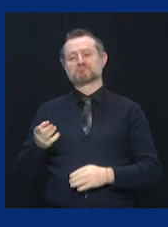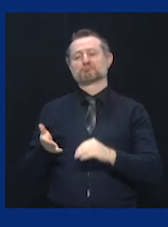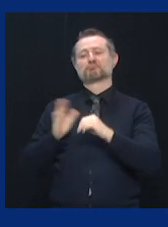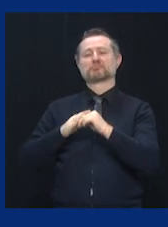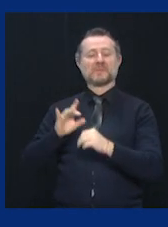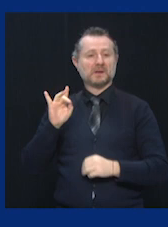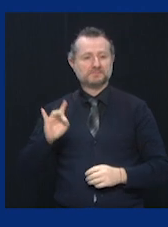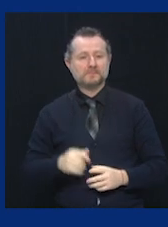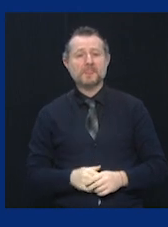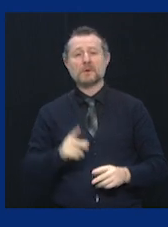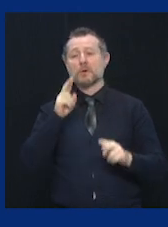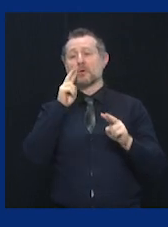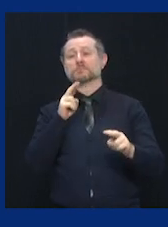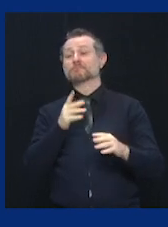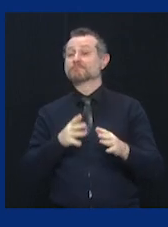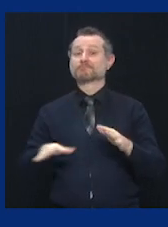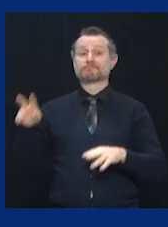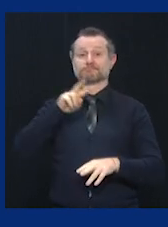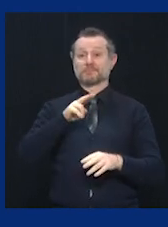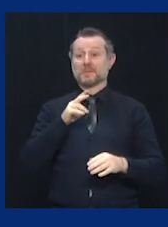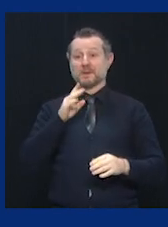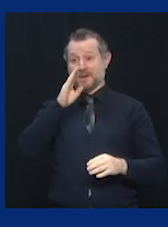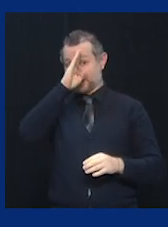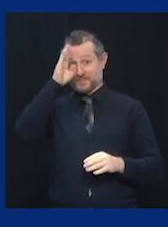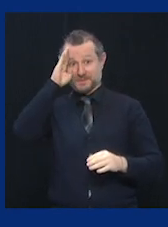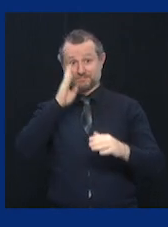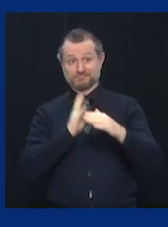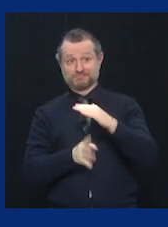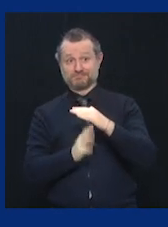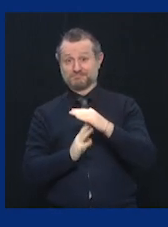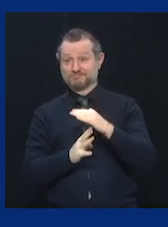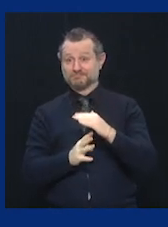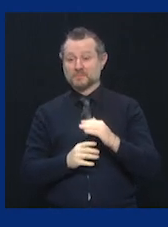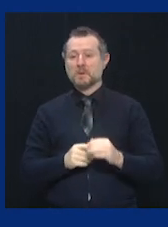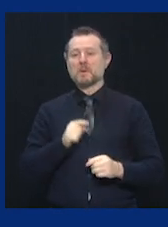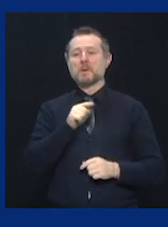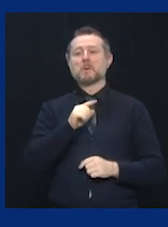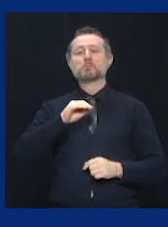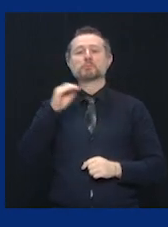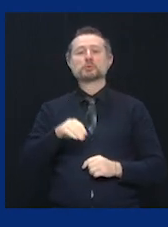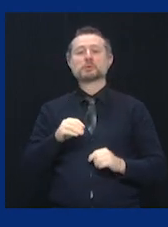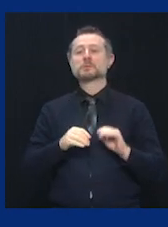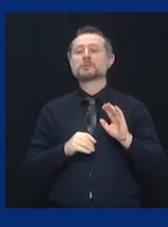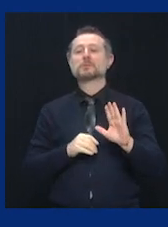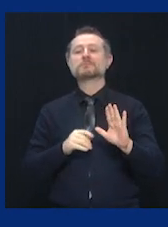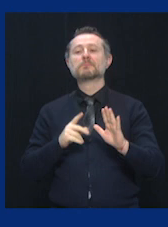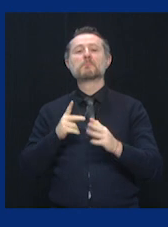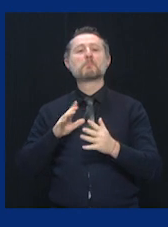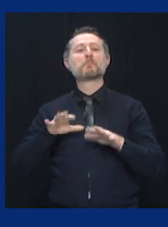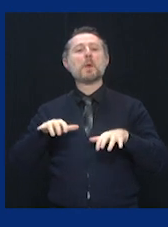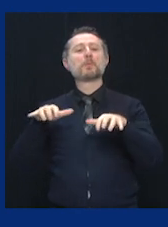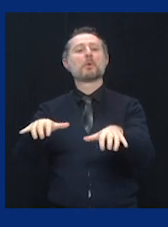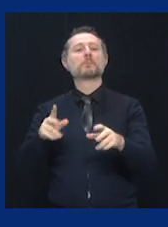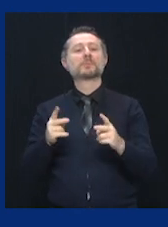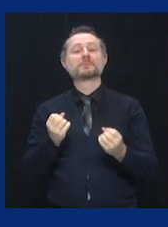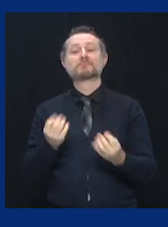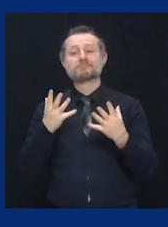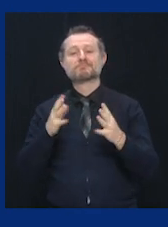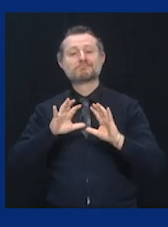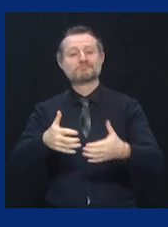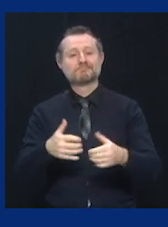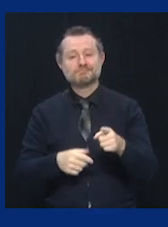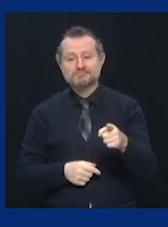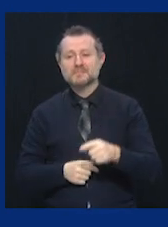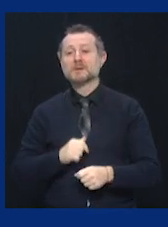the hospitalization rate, this is percentage of population hospitalized by region.